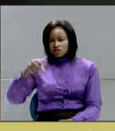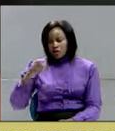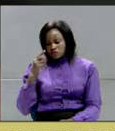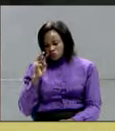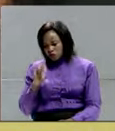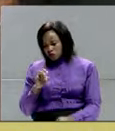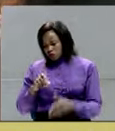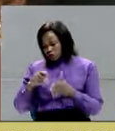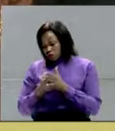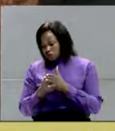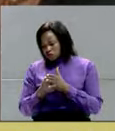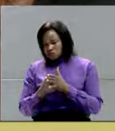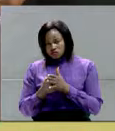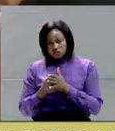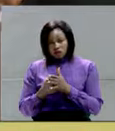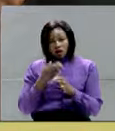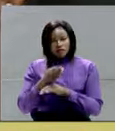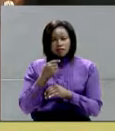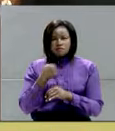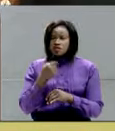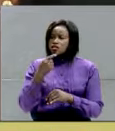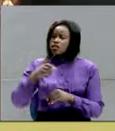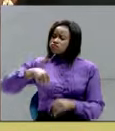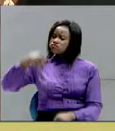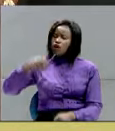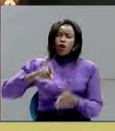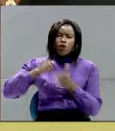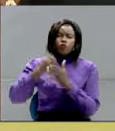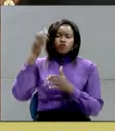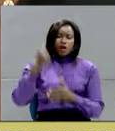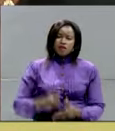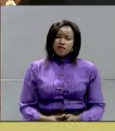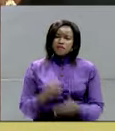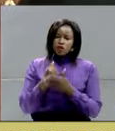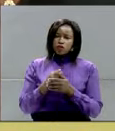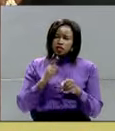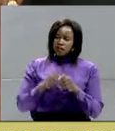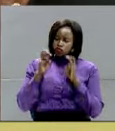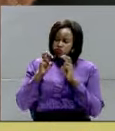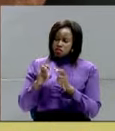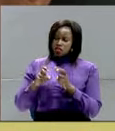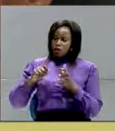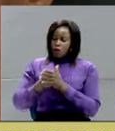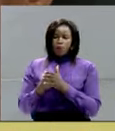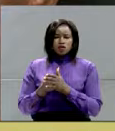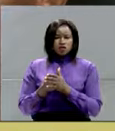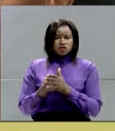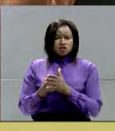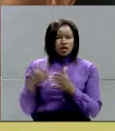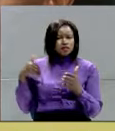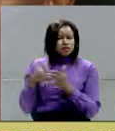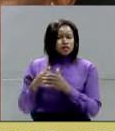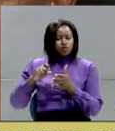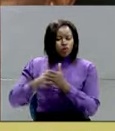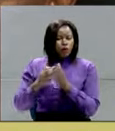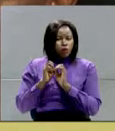like, what has happened finally? Because when you find something locked in a place where you have not been looking, then you know there are certain